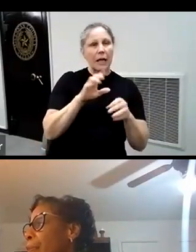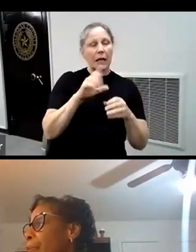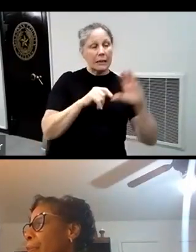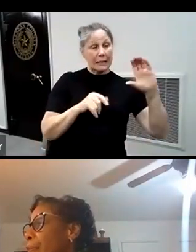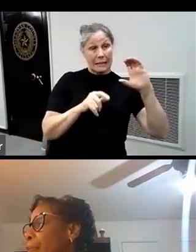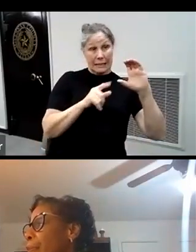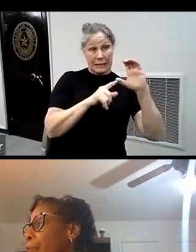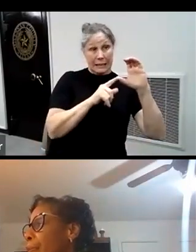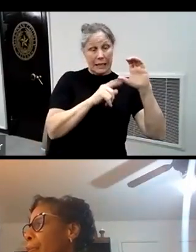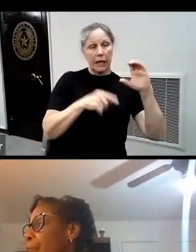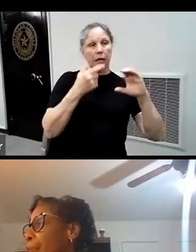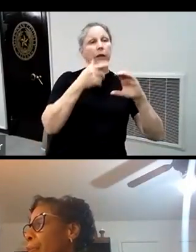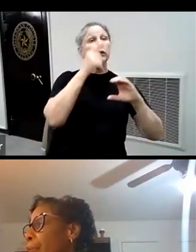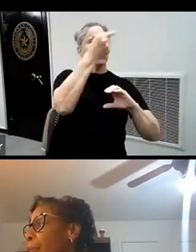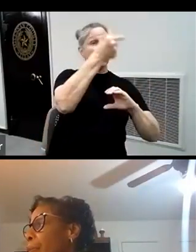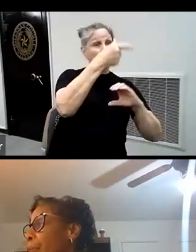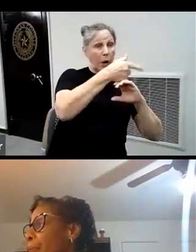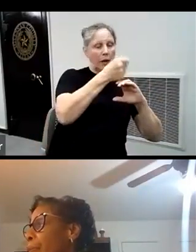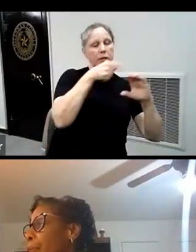under grants and grant proposals.